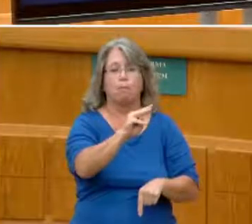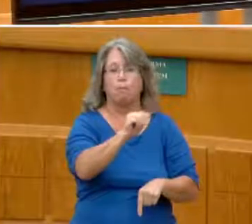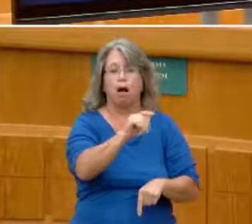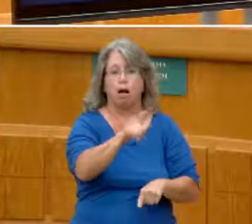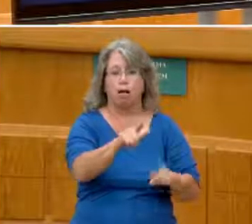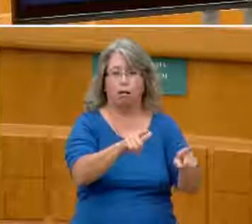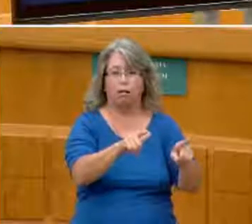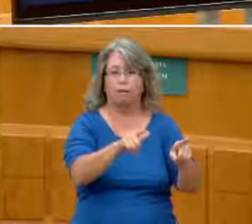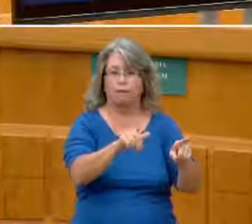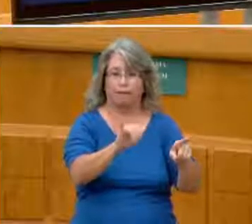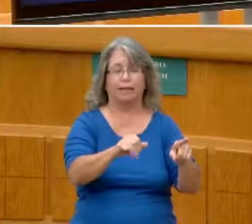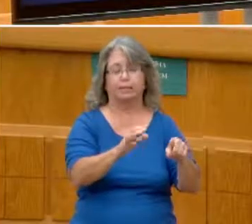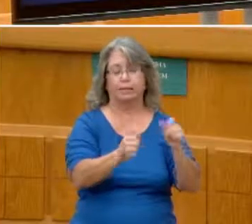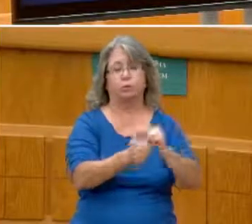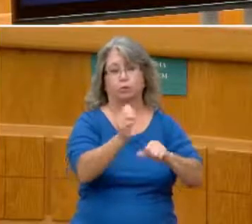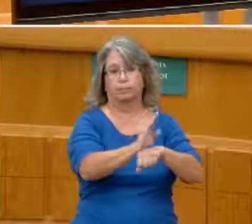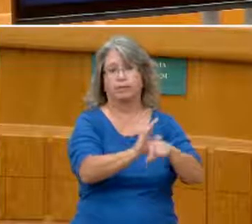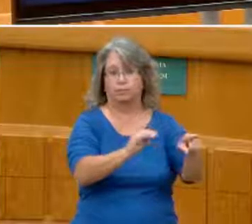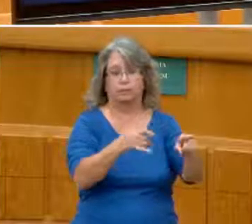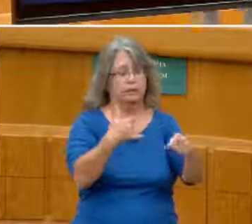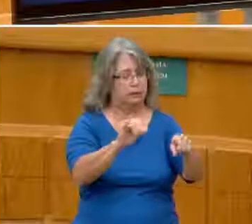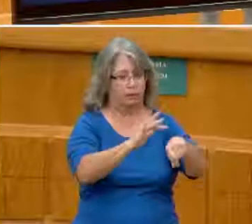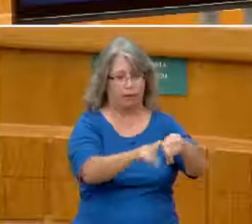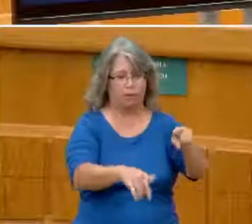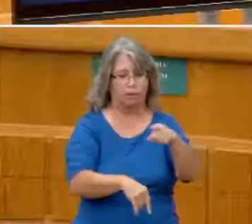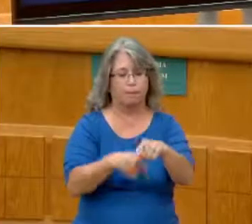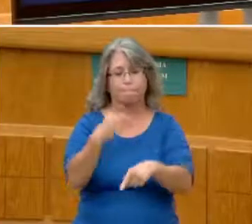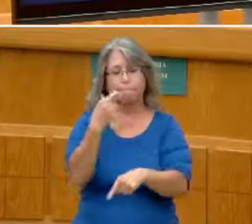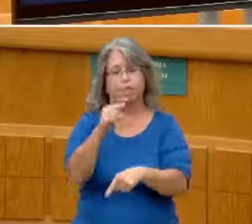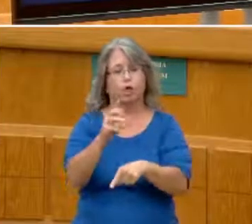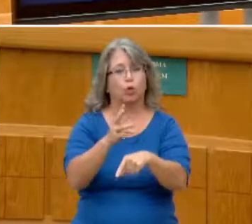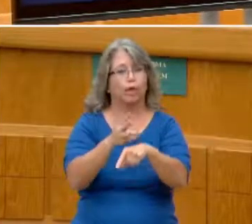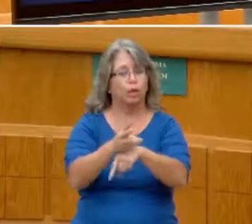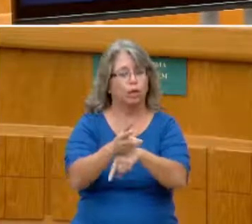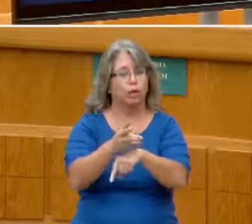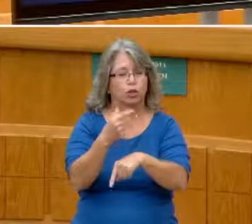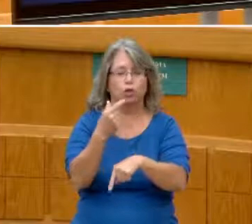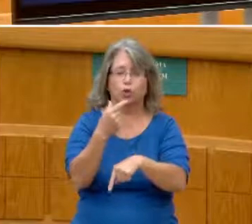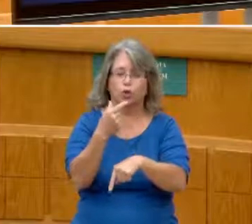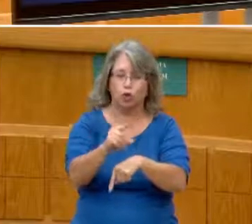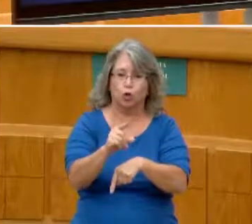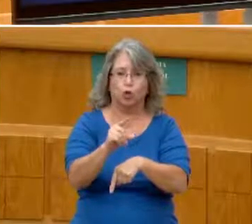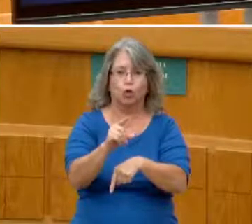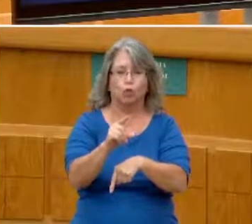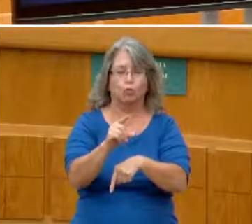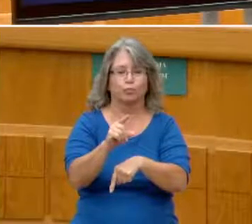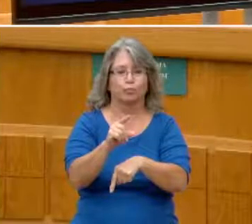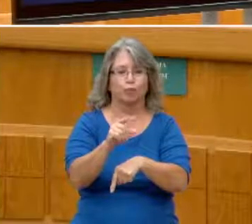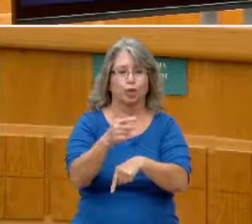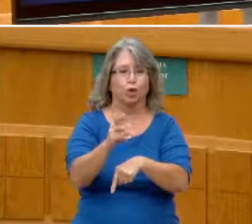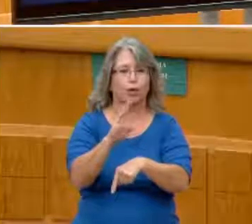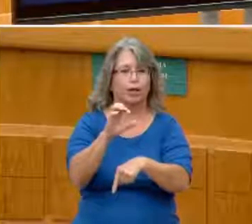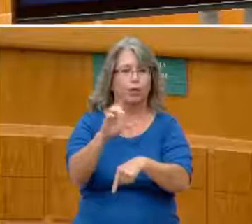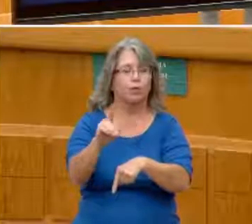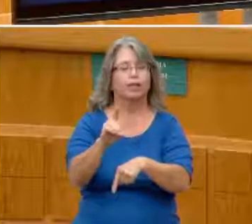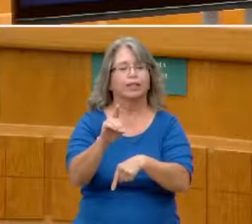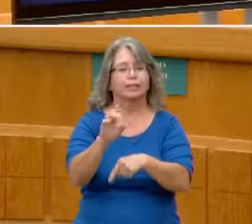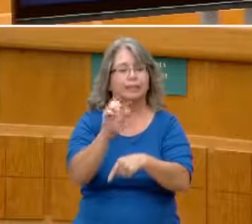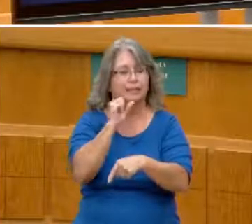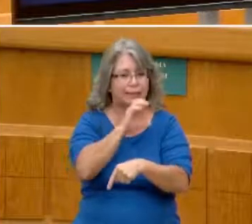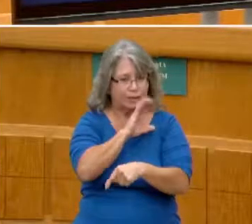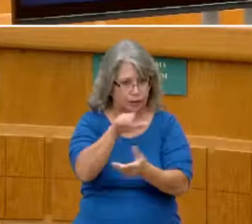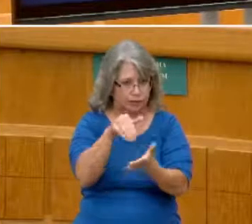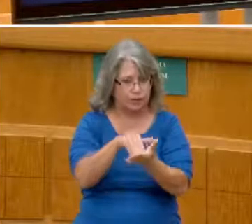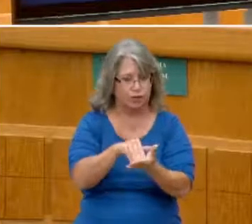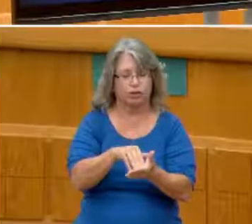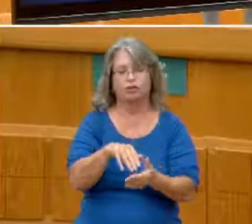Greenwood Senior Center, Physicians West in front of the Old Memorial Hospital, the County Courthouse, and of course